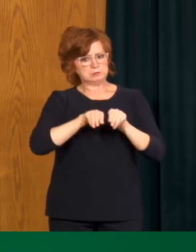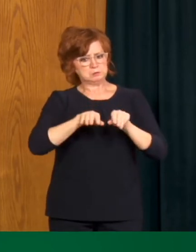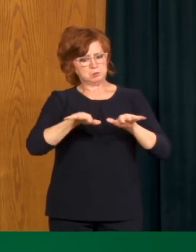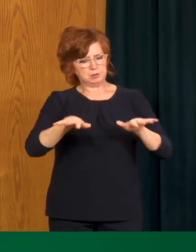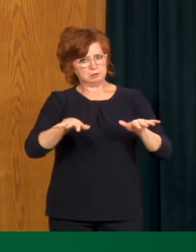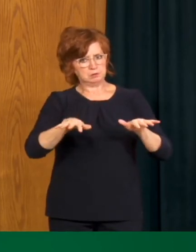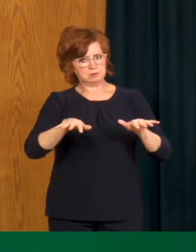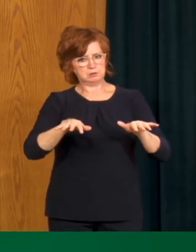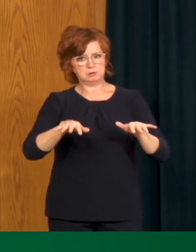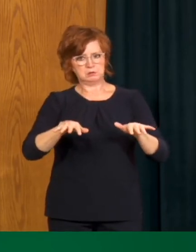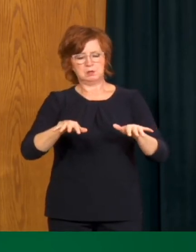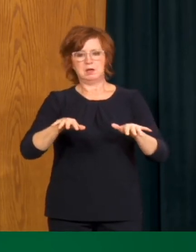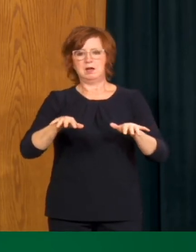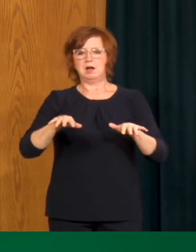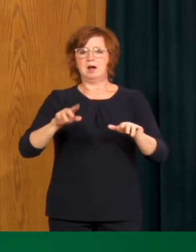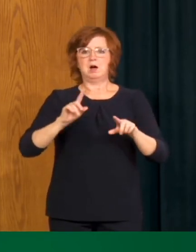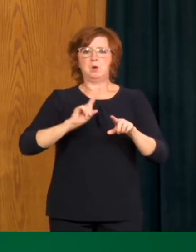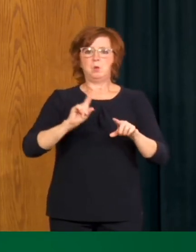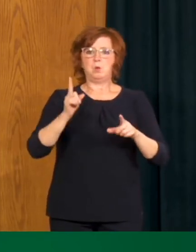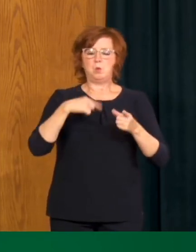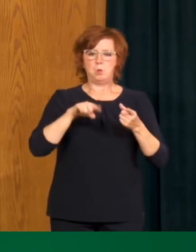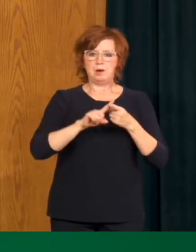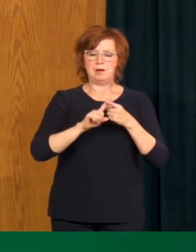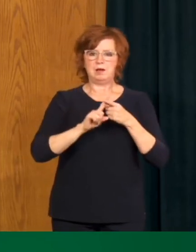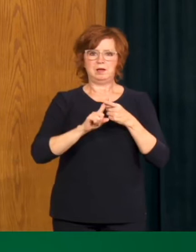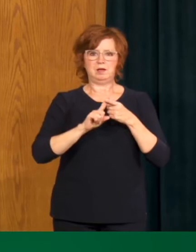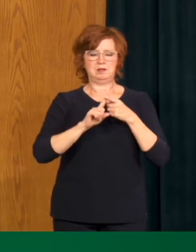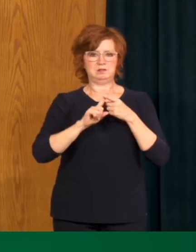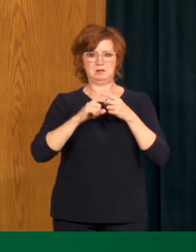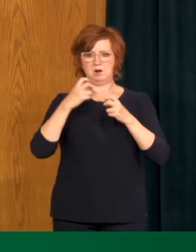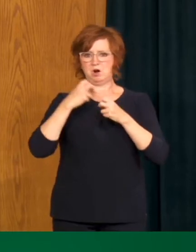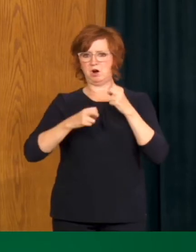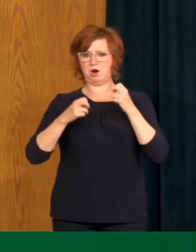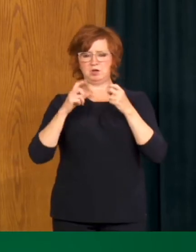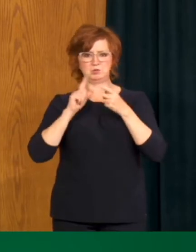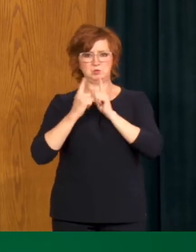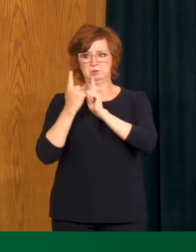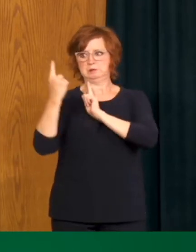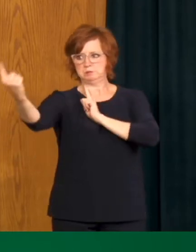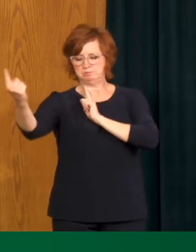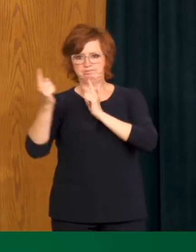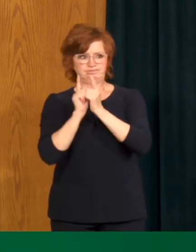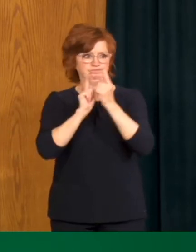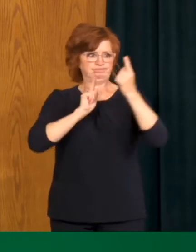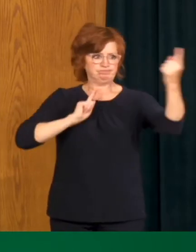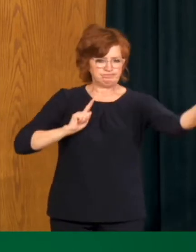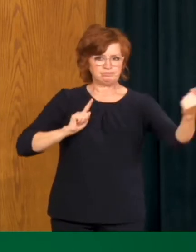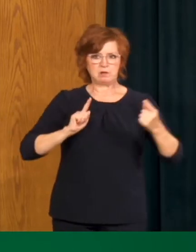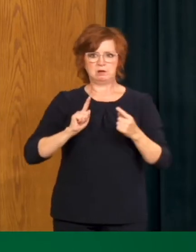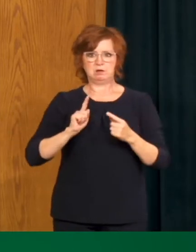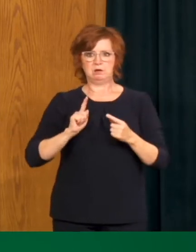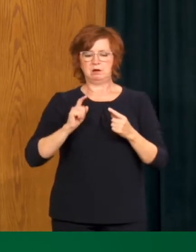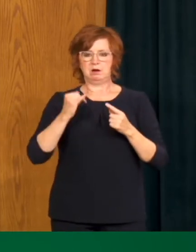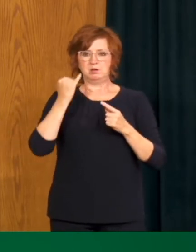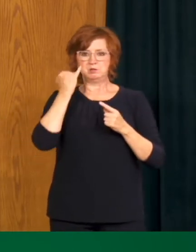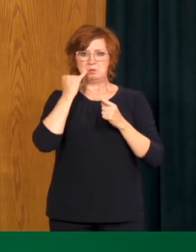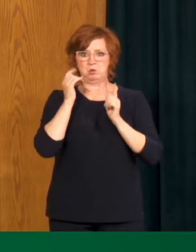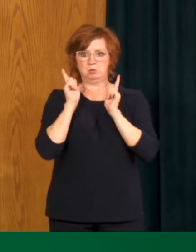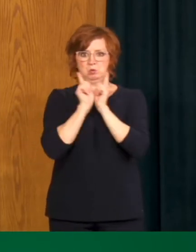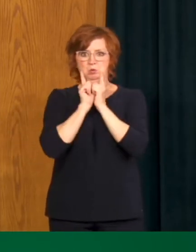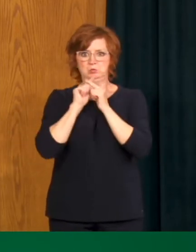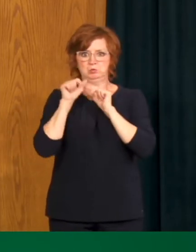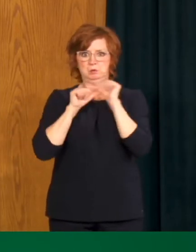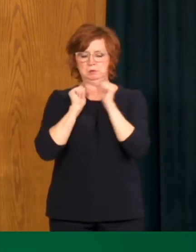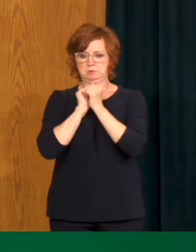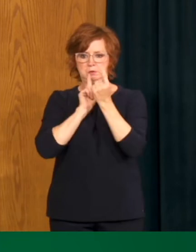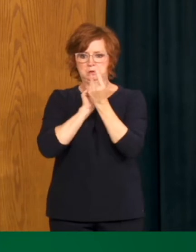where you cannot maintain a 6-foot social distancing rule. So certainly having more of a voluntary policy, but keeping